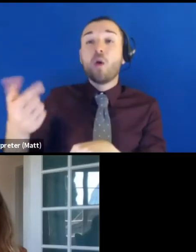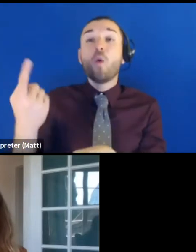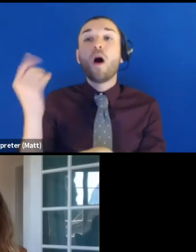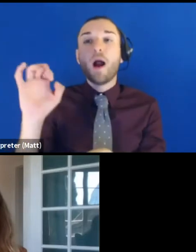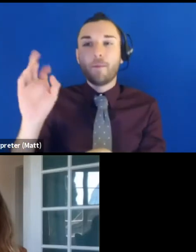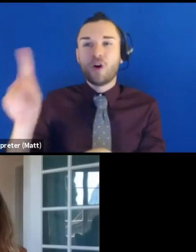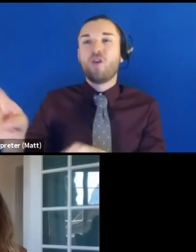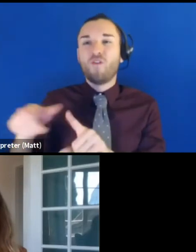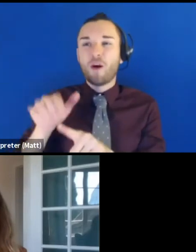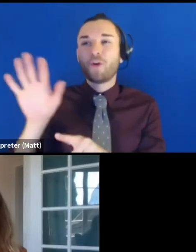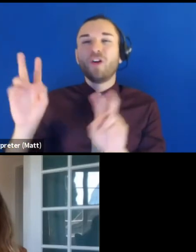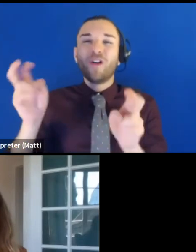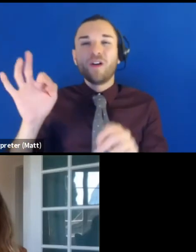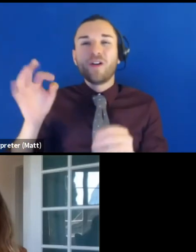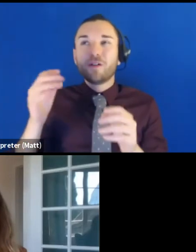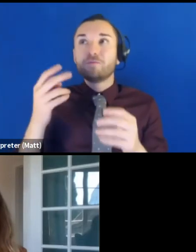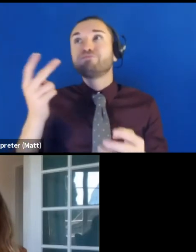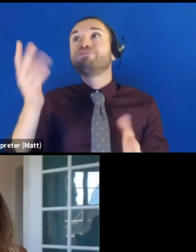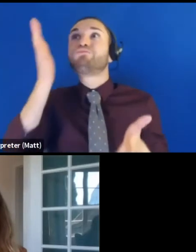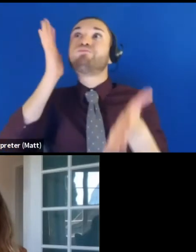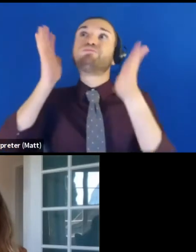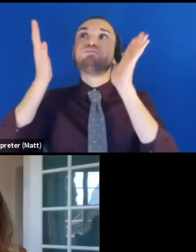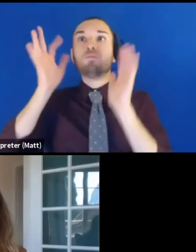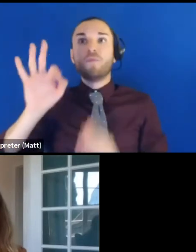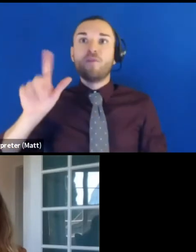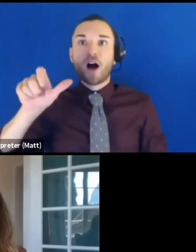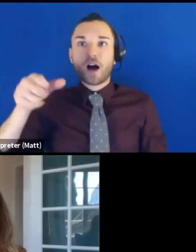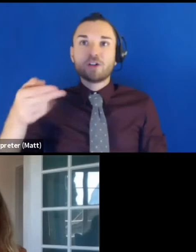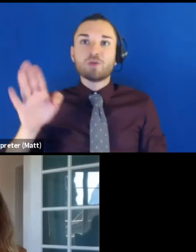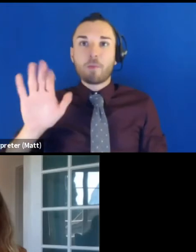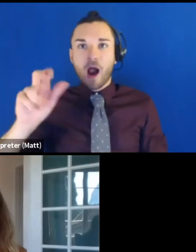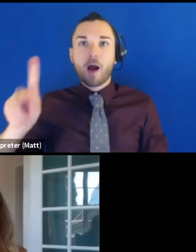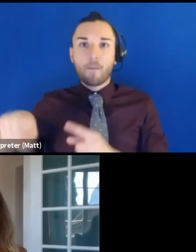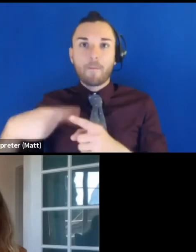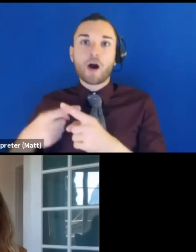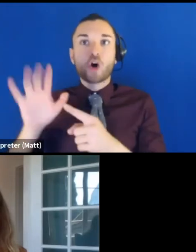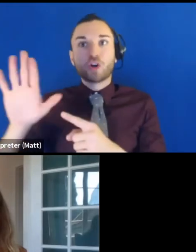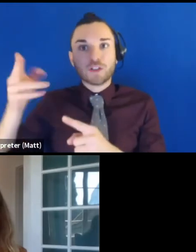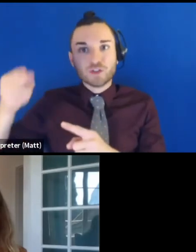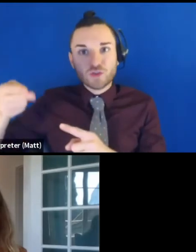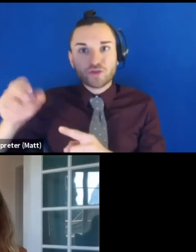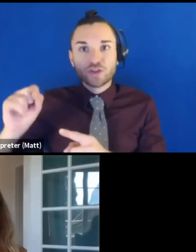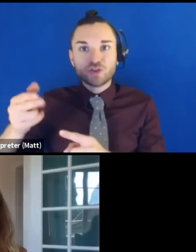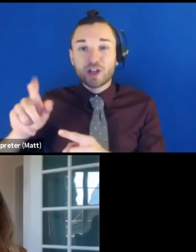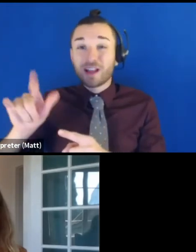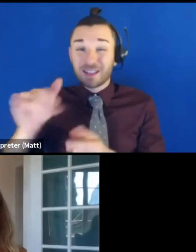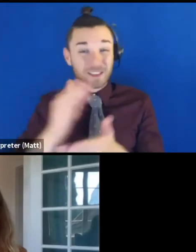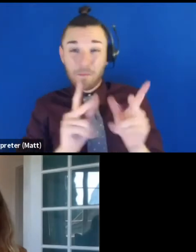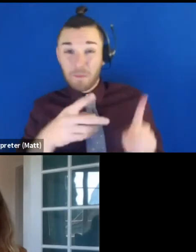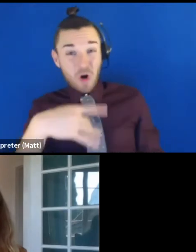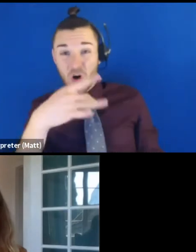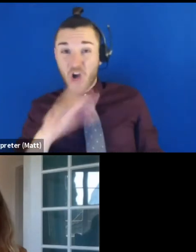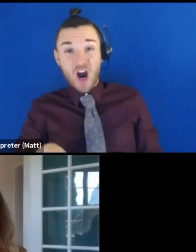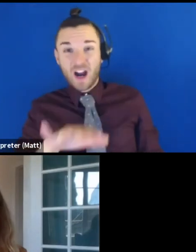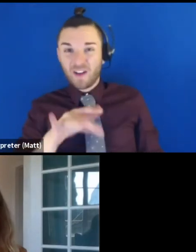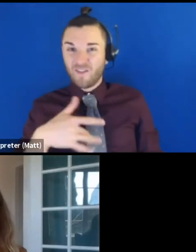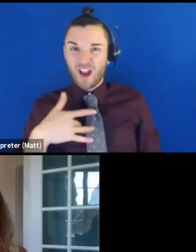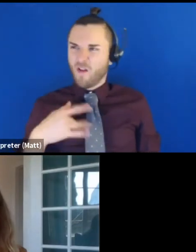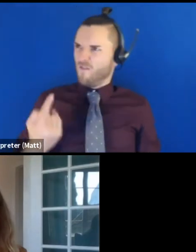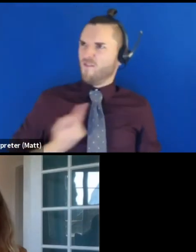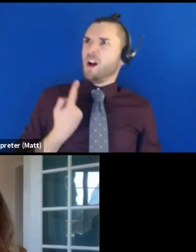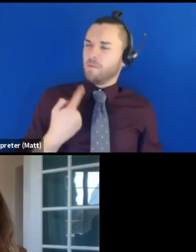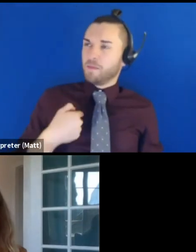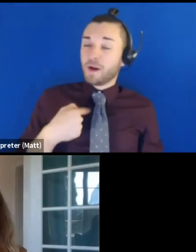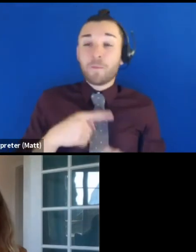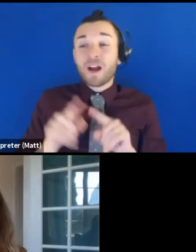episode where it talks about Shelley's history. And, you know, in ways that I think a lot of people found offensive, that show is also really clear about, I mean, first of all,